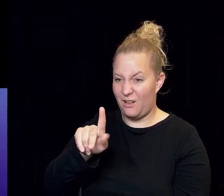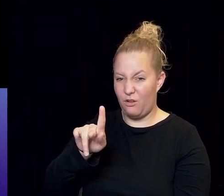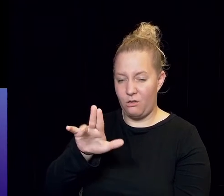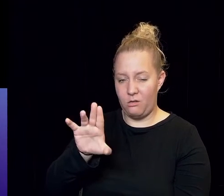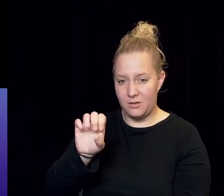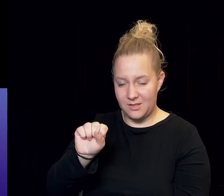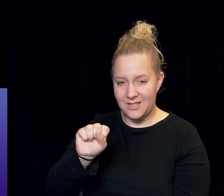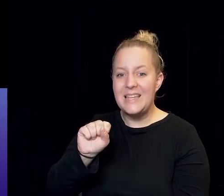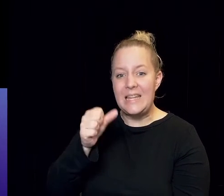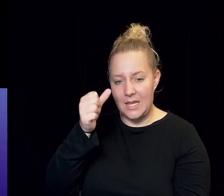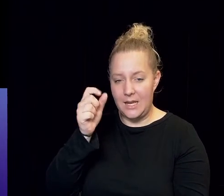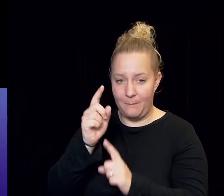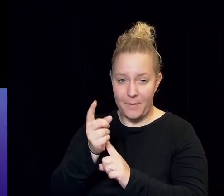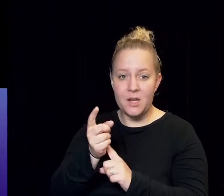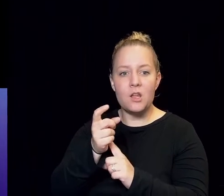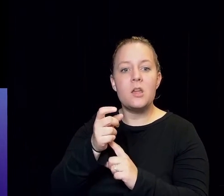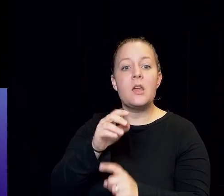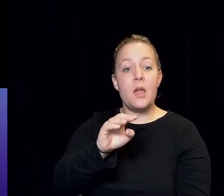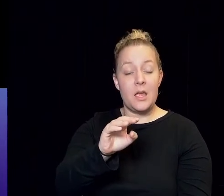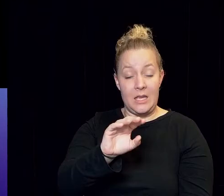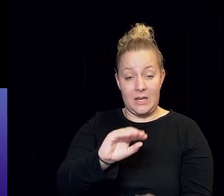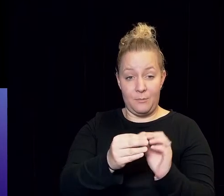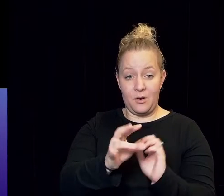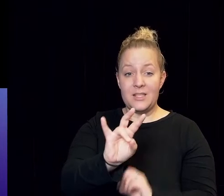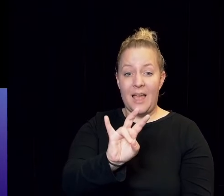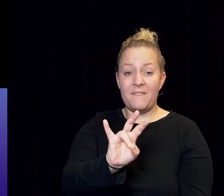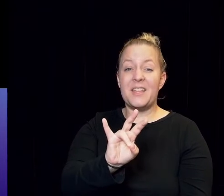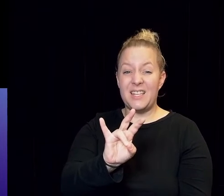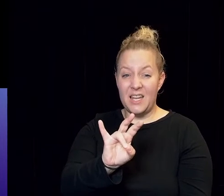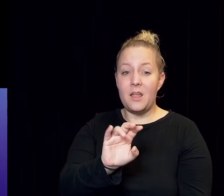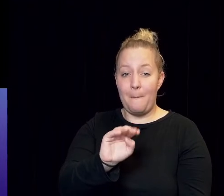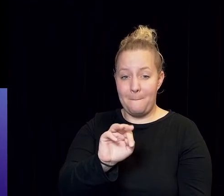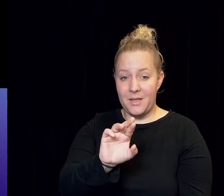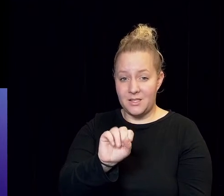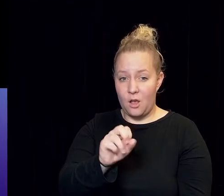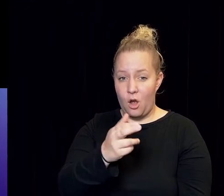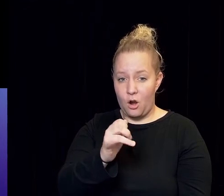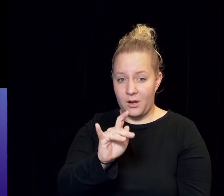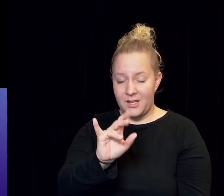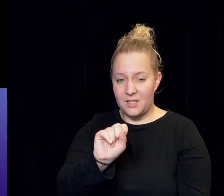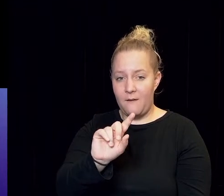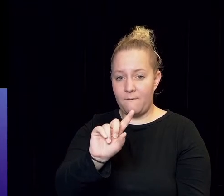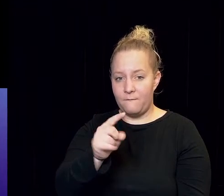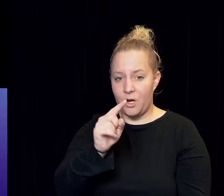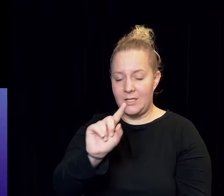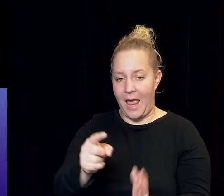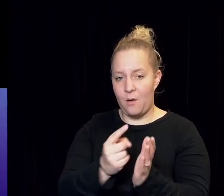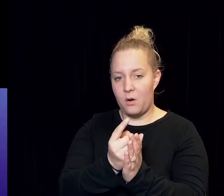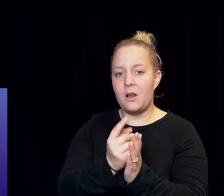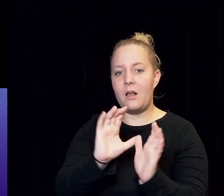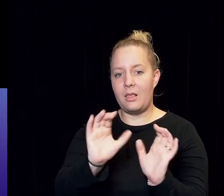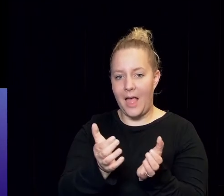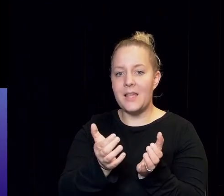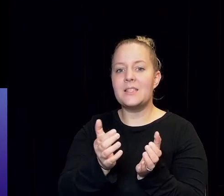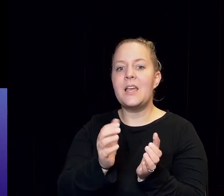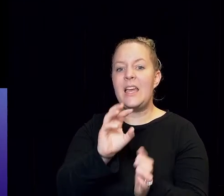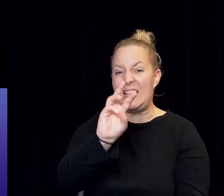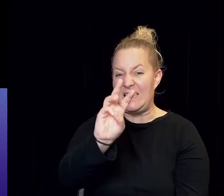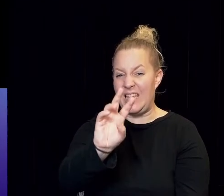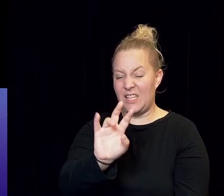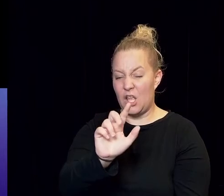All right, so in number 7 it says, in Mrs. Harkin's first hour class, 6 out of 27 students got an A. In her second hour